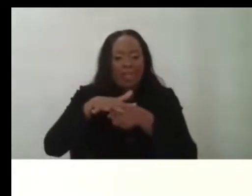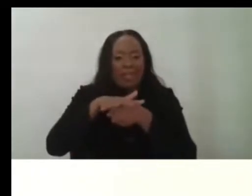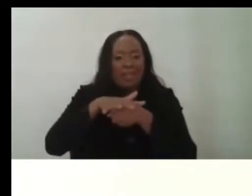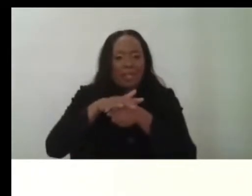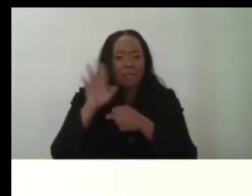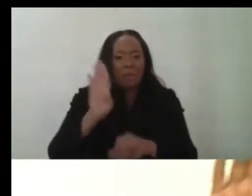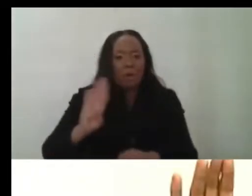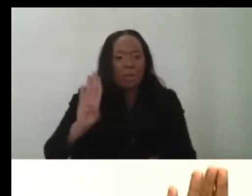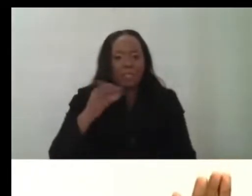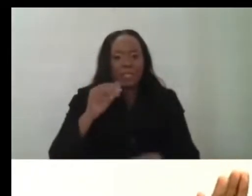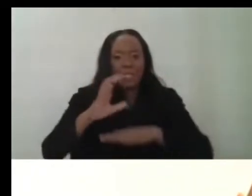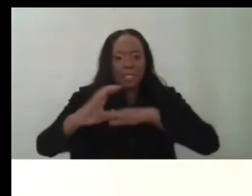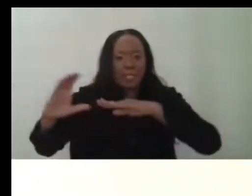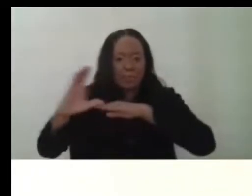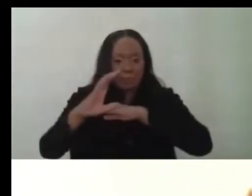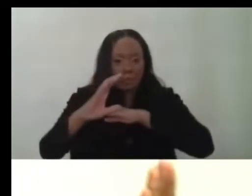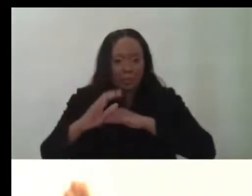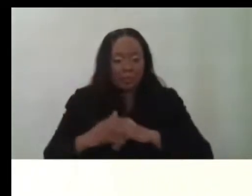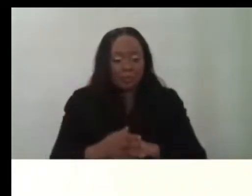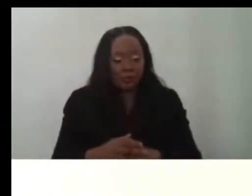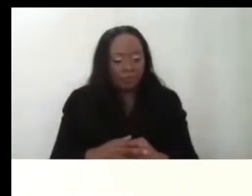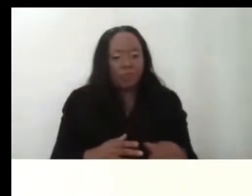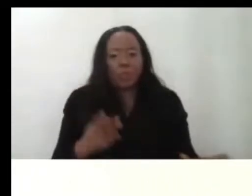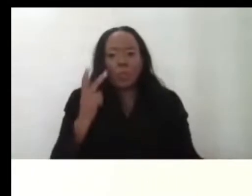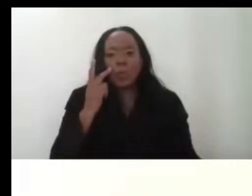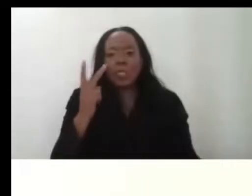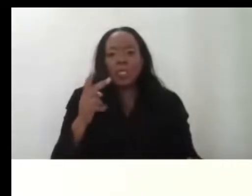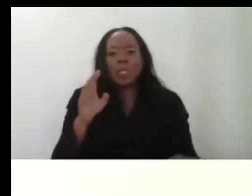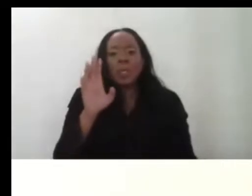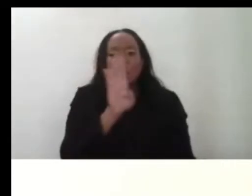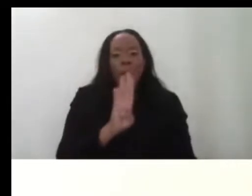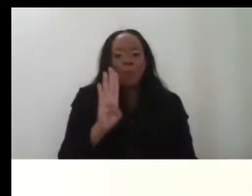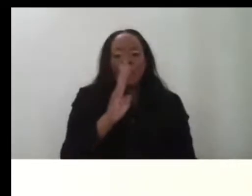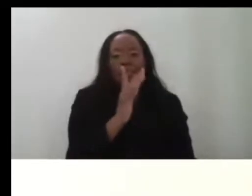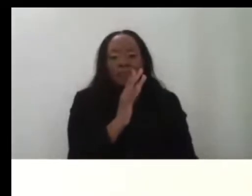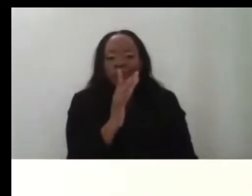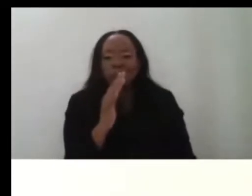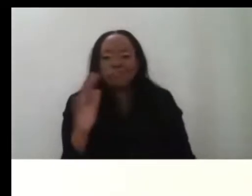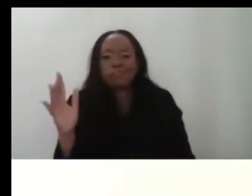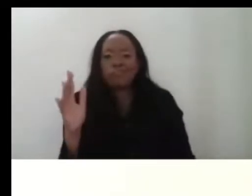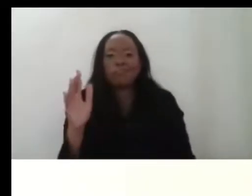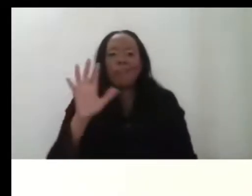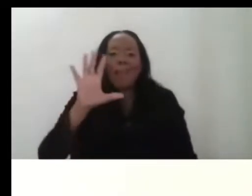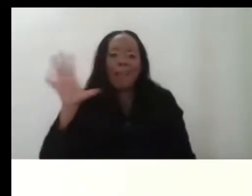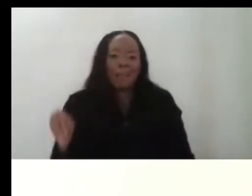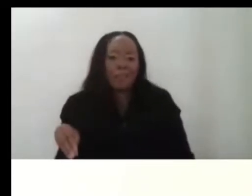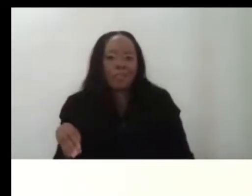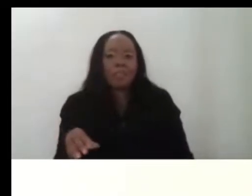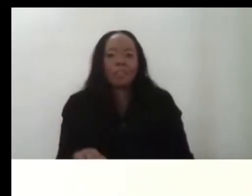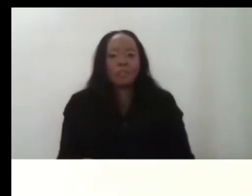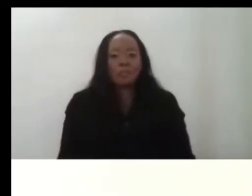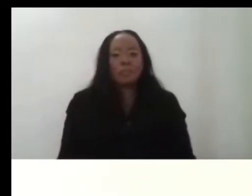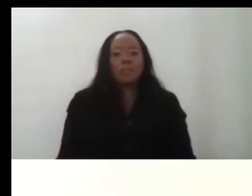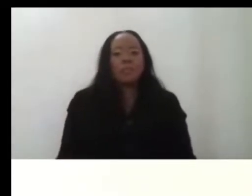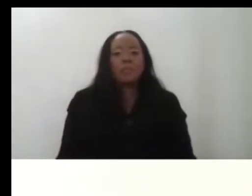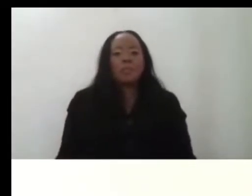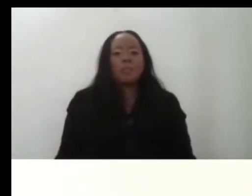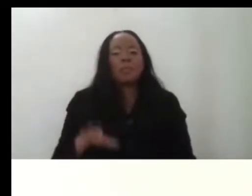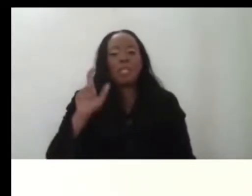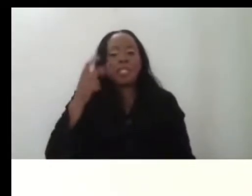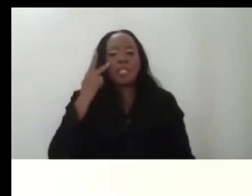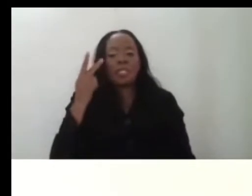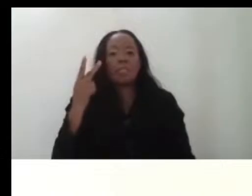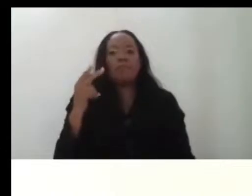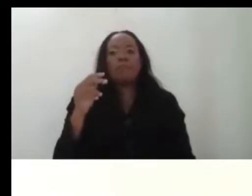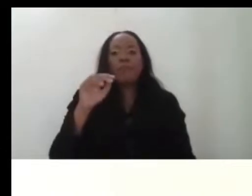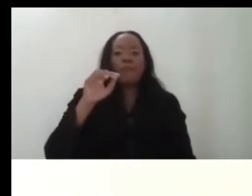this corridor that I have there, from Barbados all the way to Africa, the average tropical storms that you should see in that area is 5.